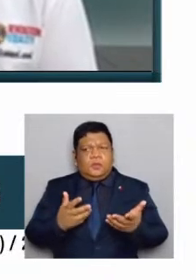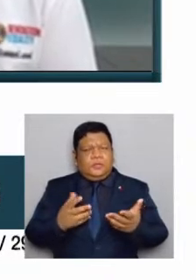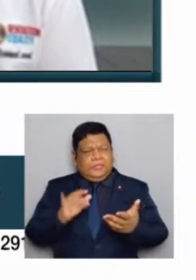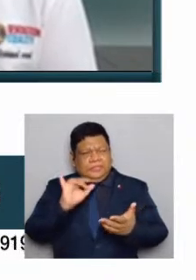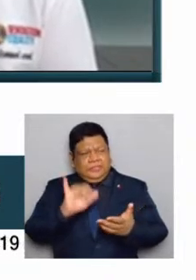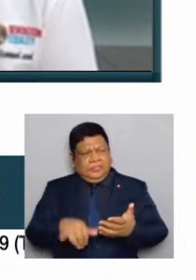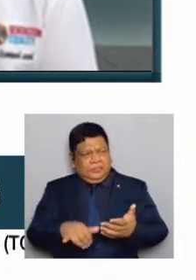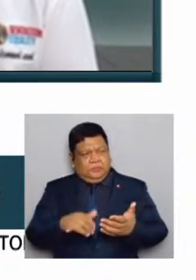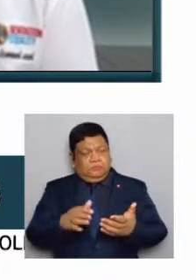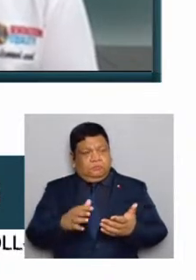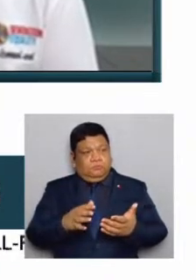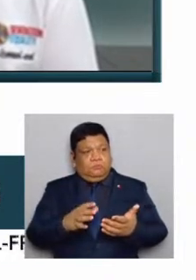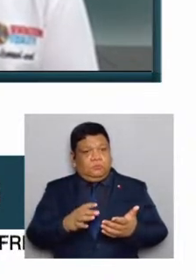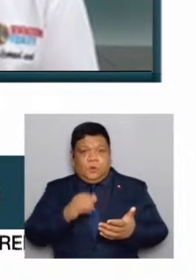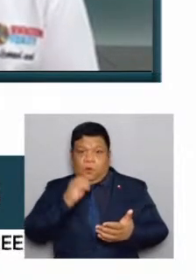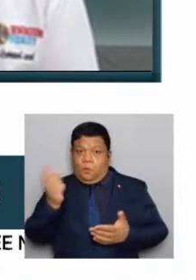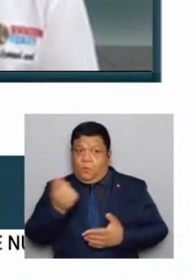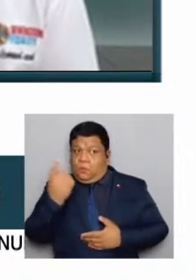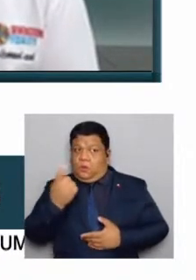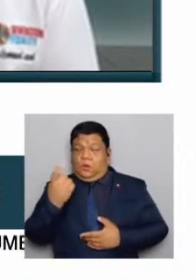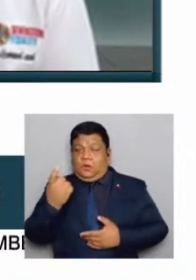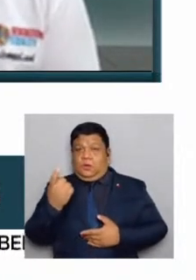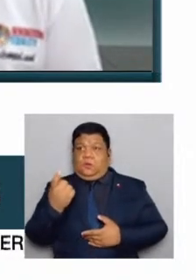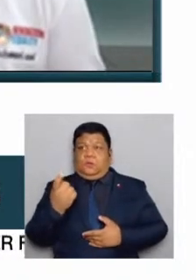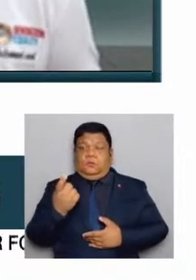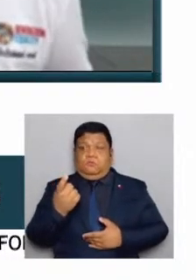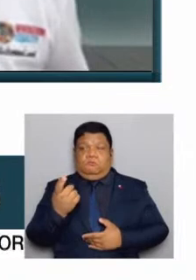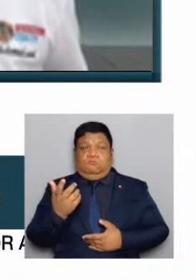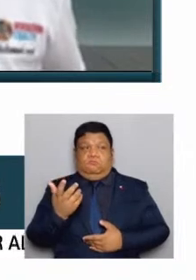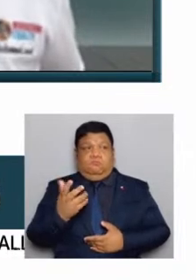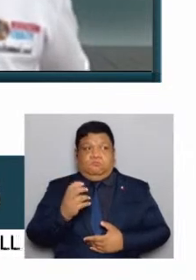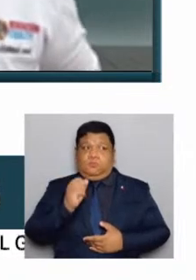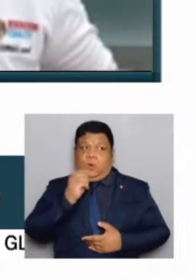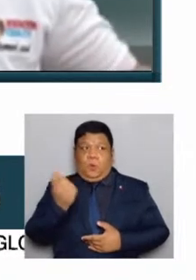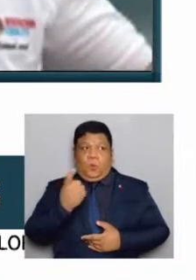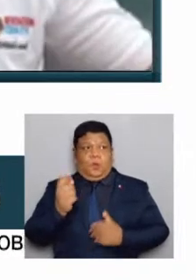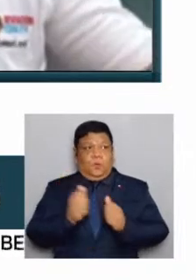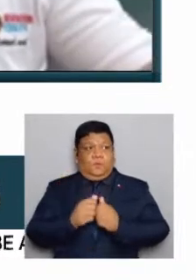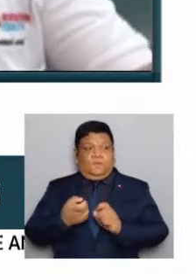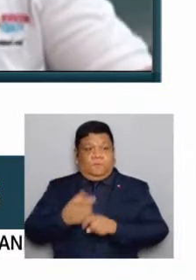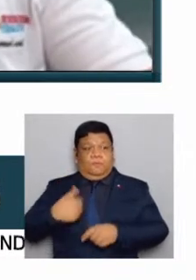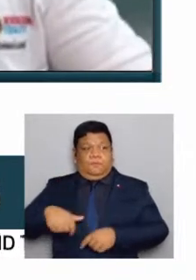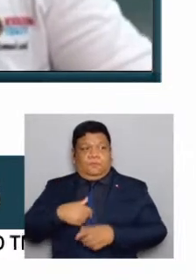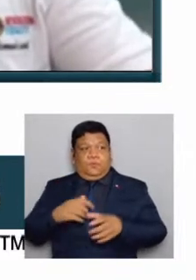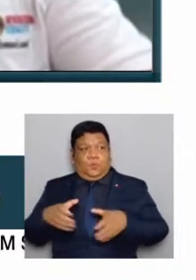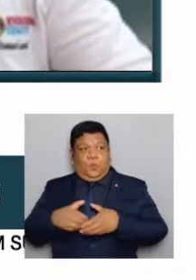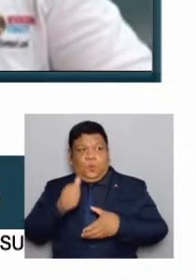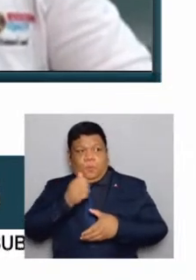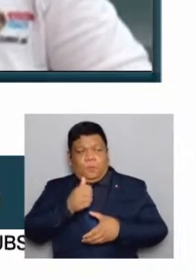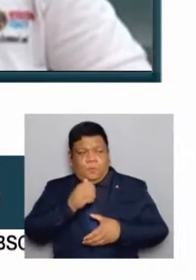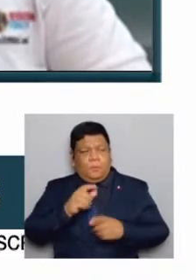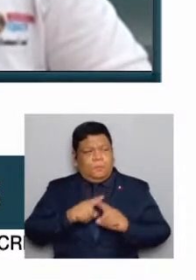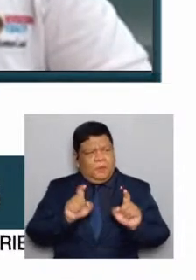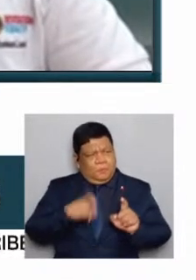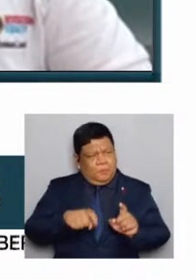come not just from our sector, right? it's got to come